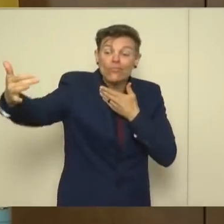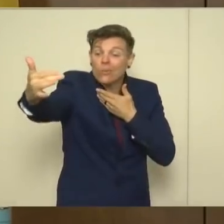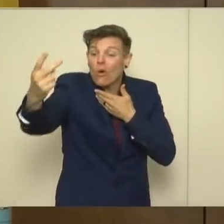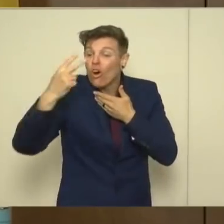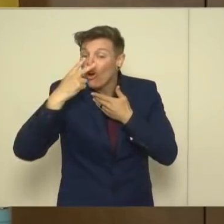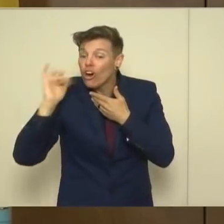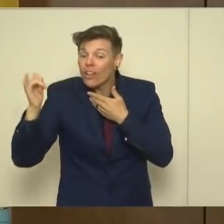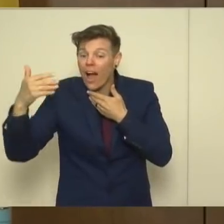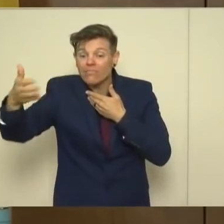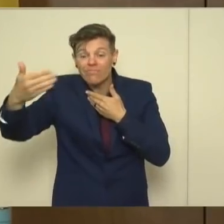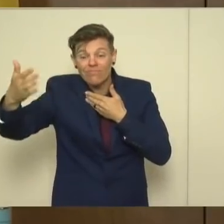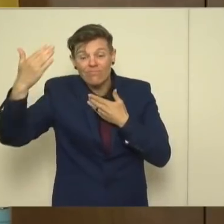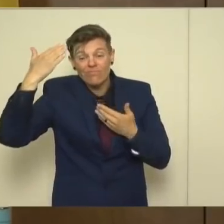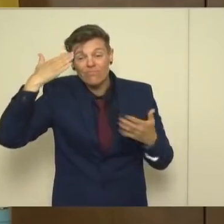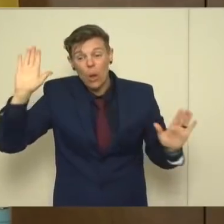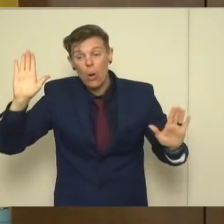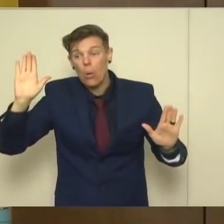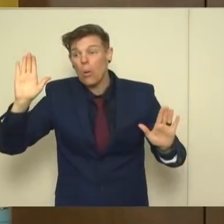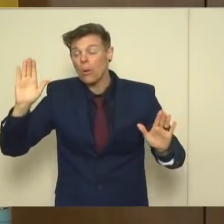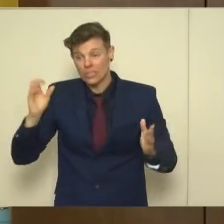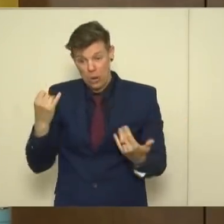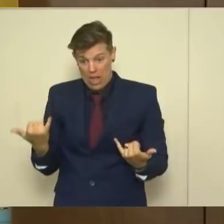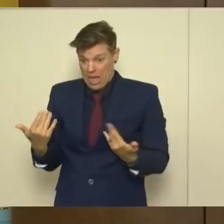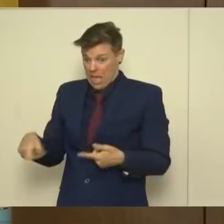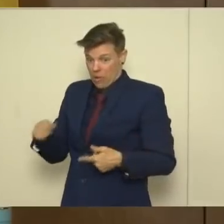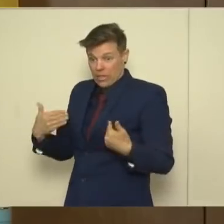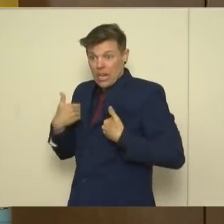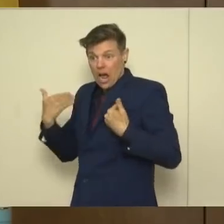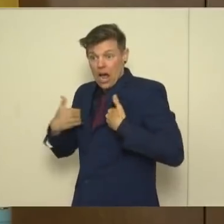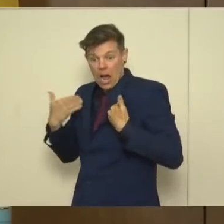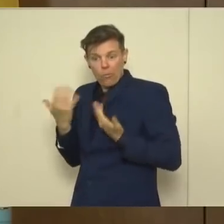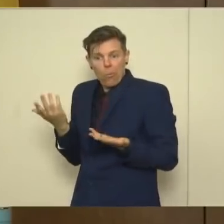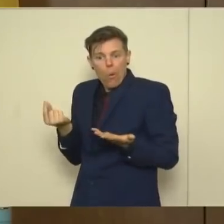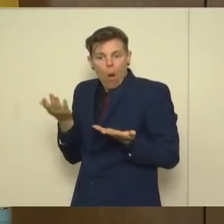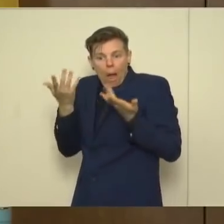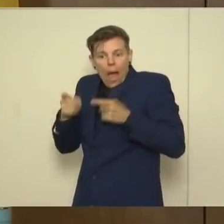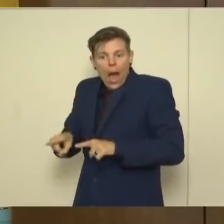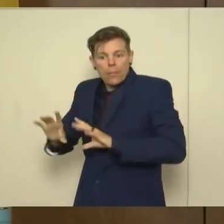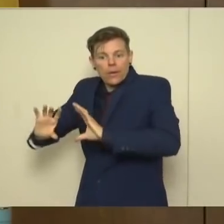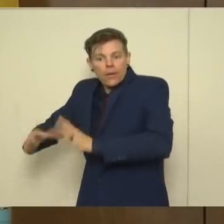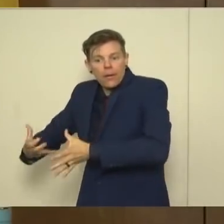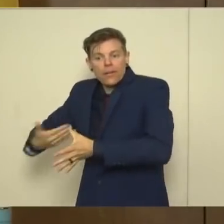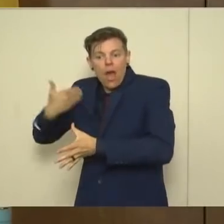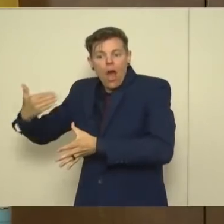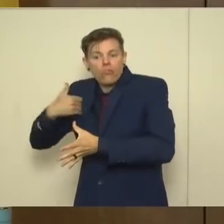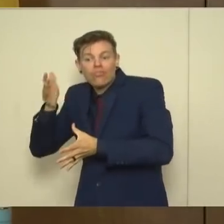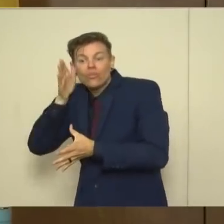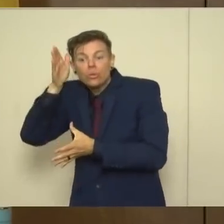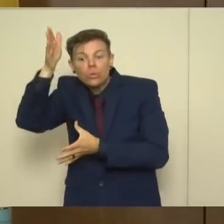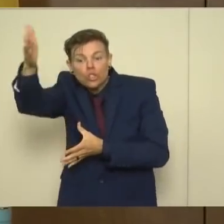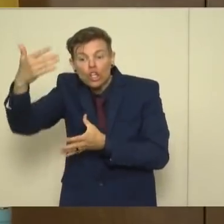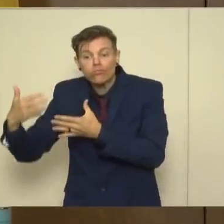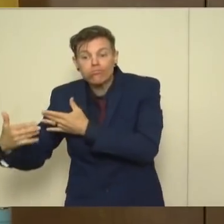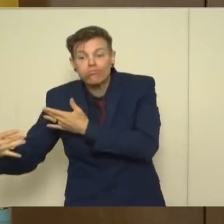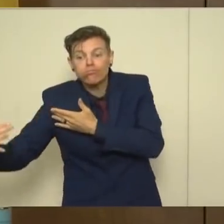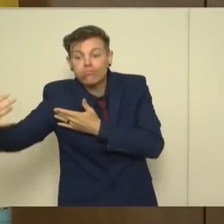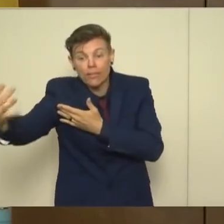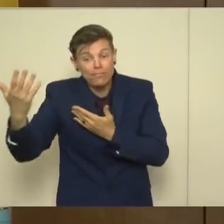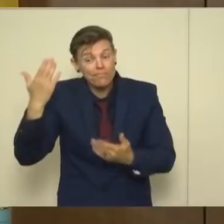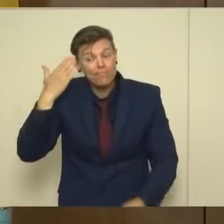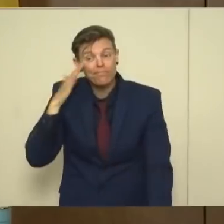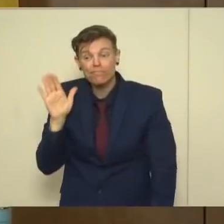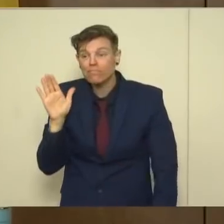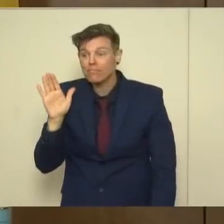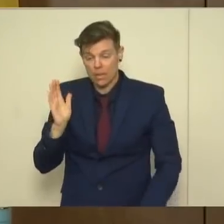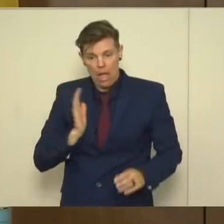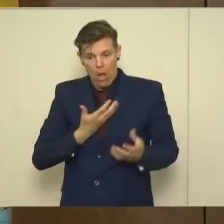younger individuals who have contracted the virus. I hope that we don't continue continue to see the kind